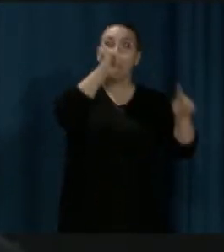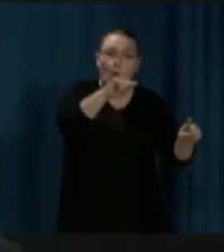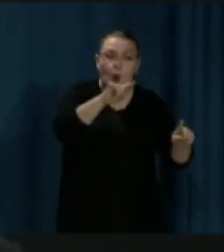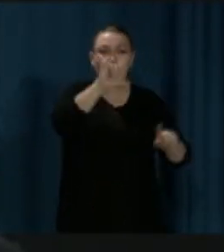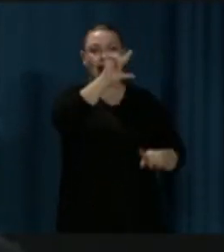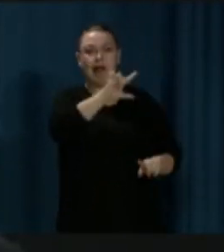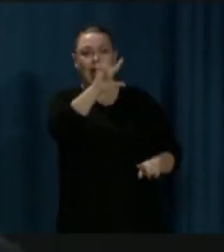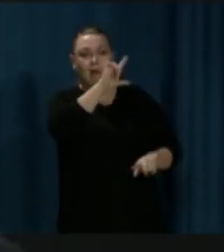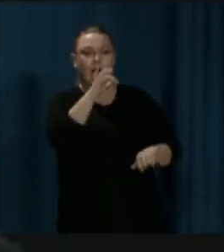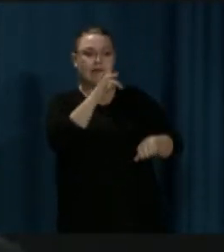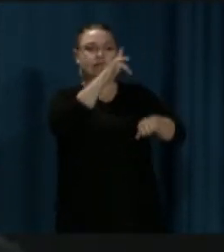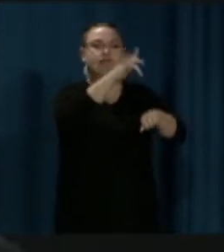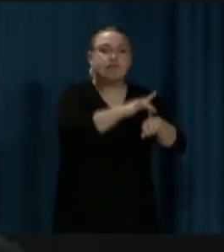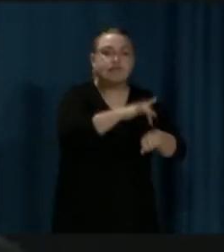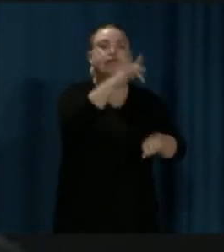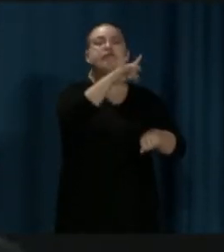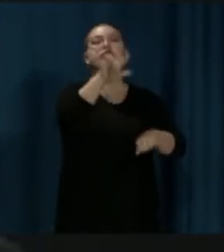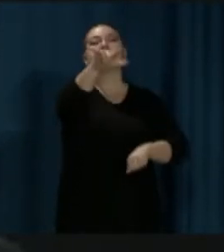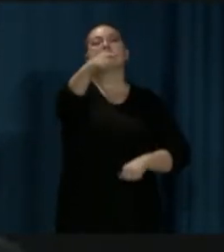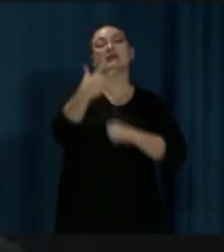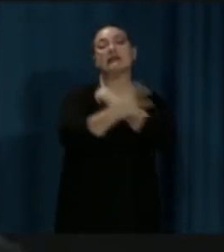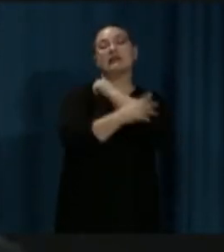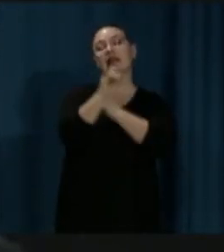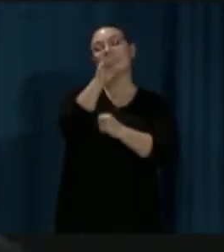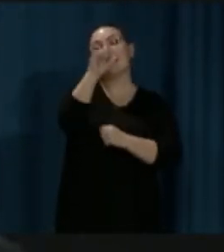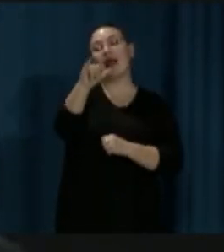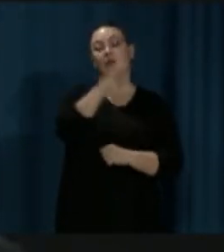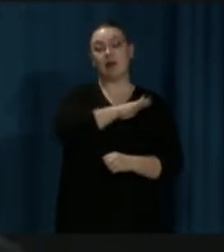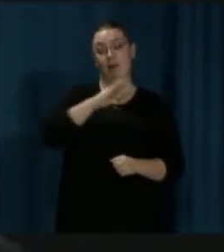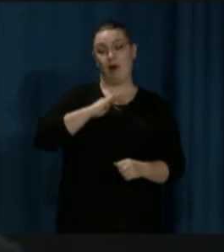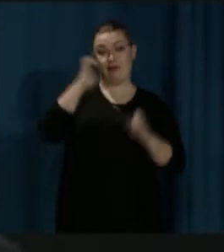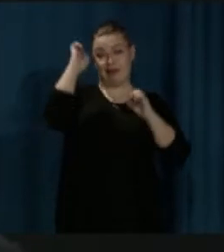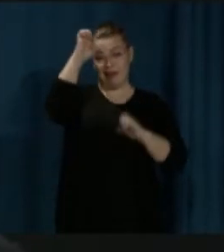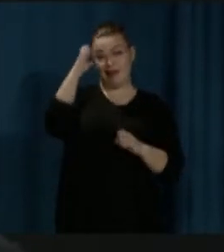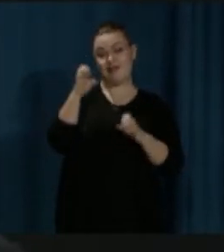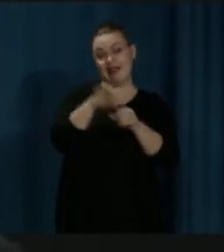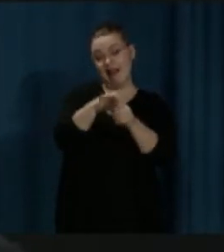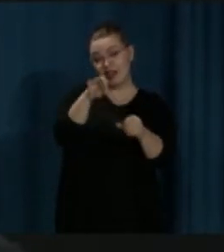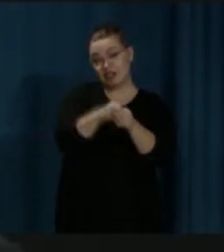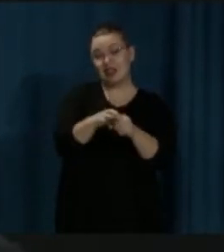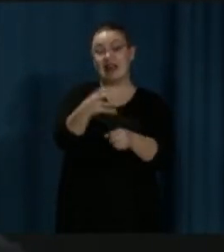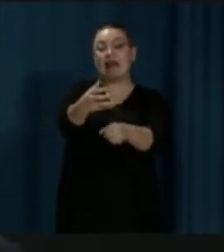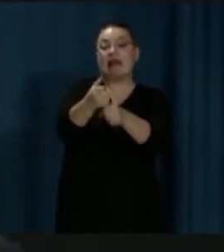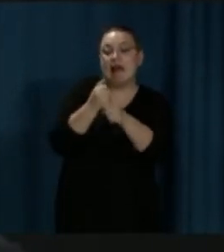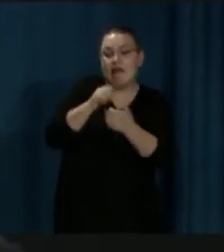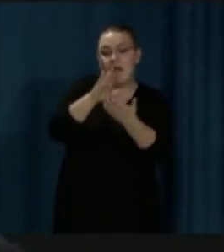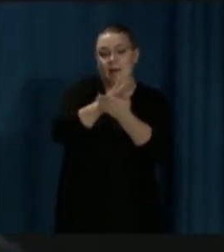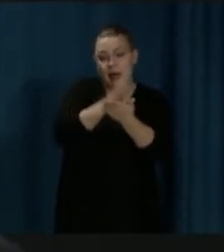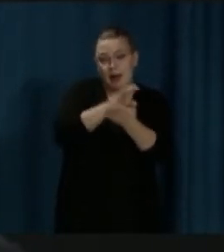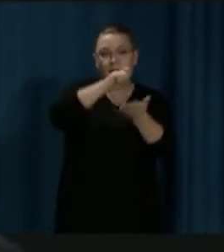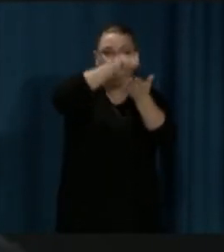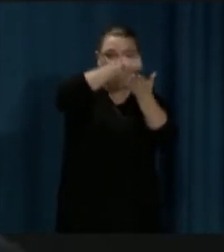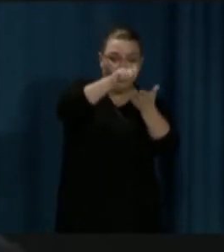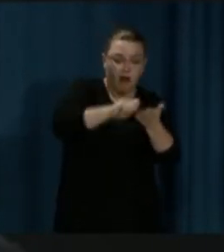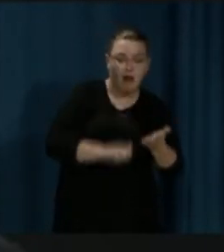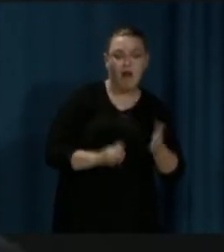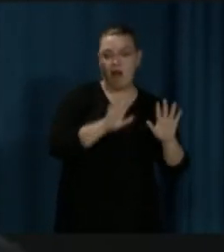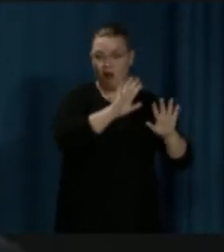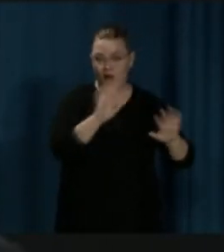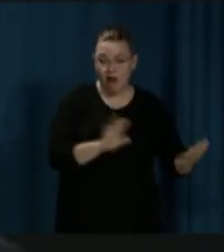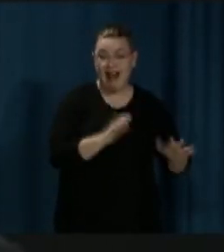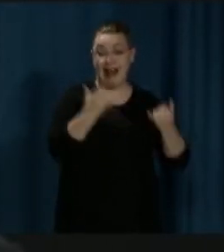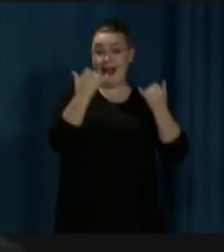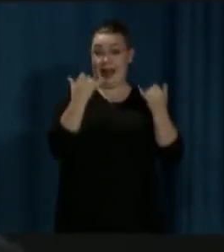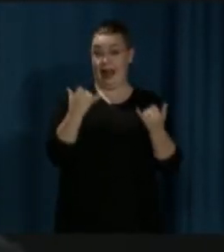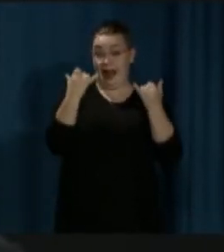Motor Vehicles or come down to your county board of elections and get a paper voter registration form. Now there is a process for filling